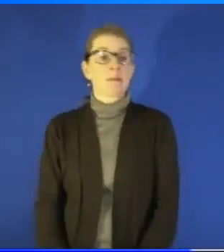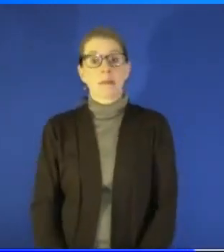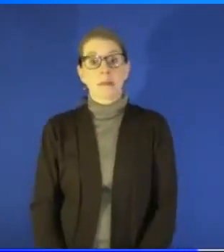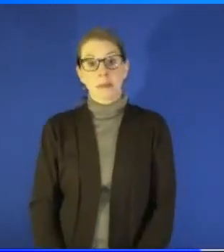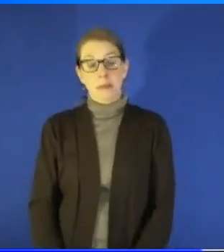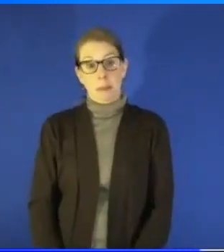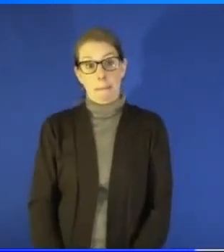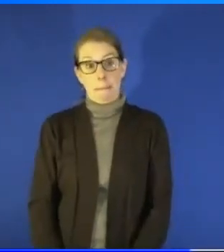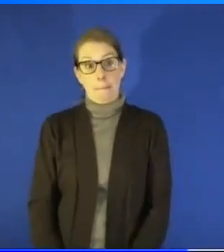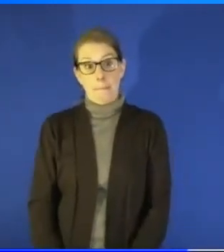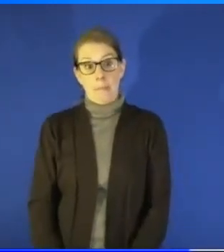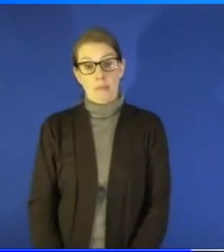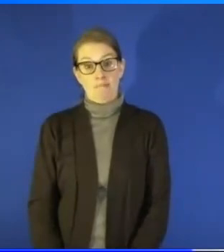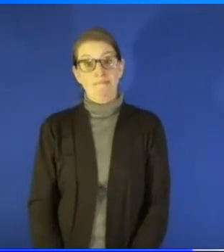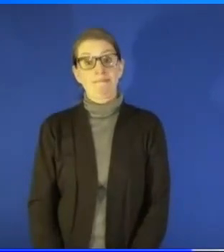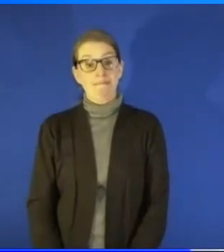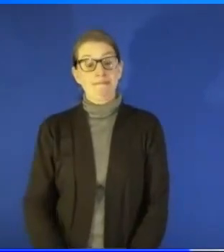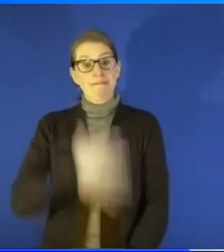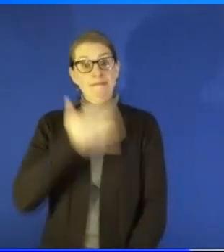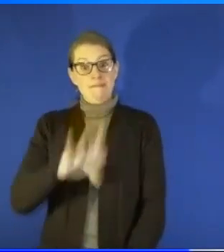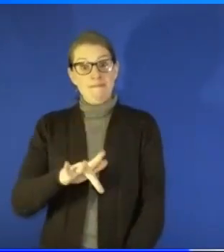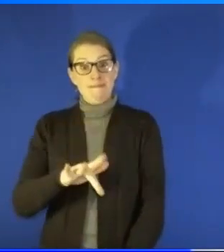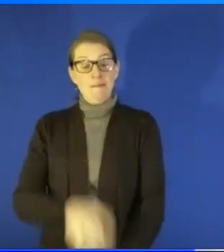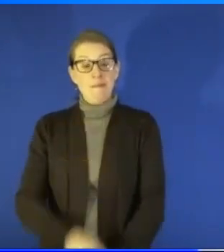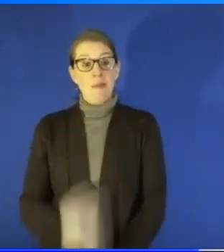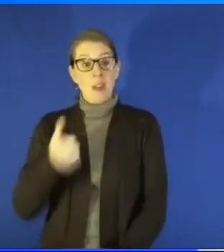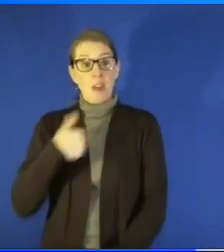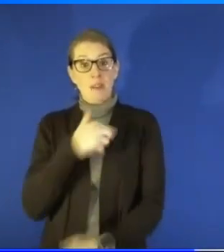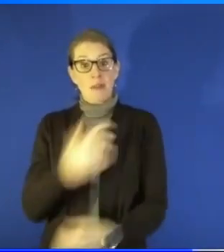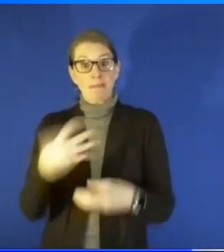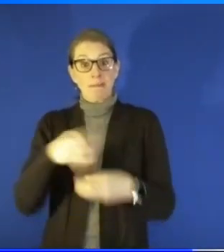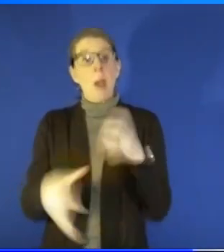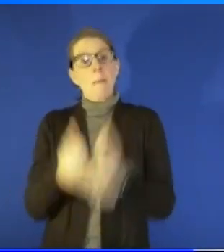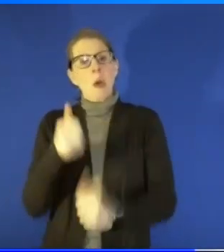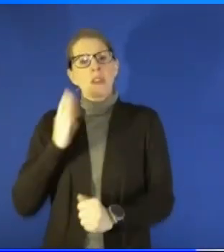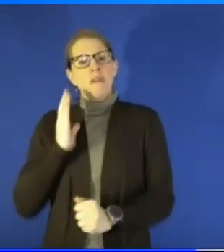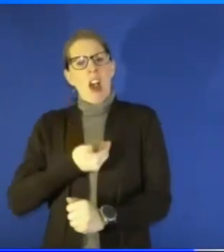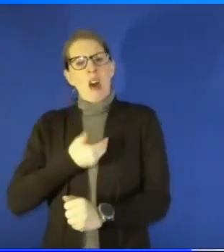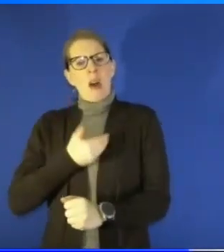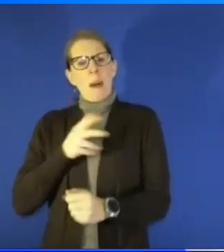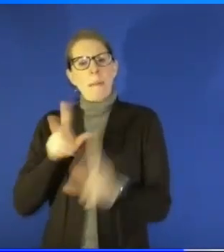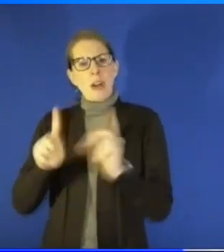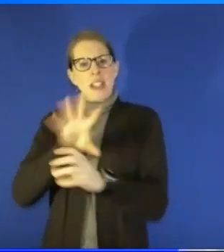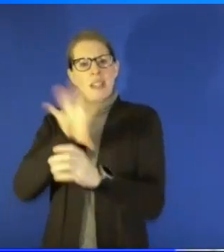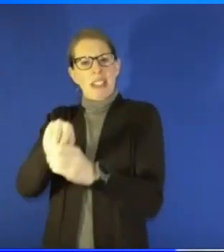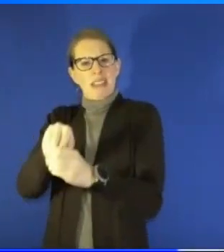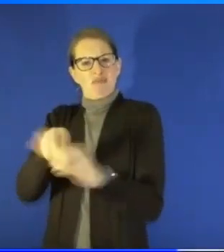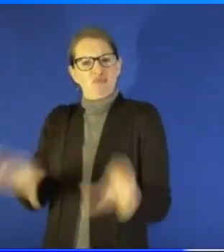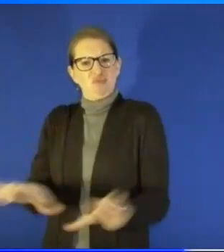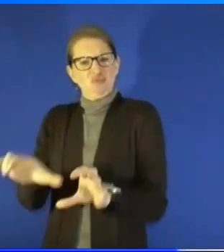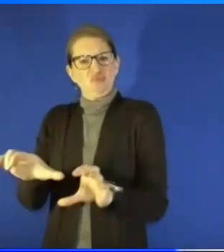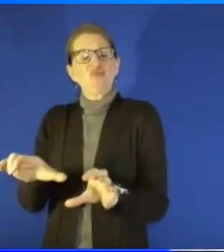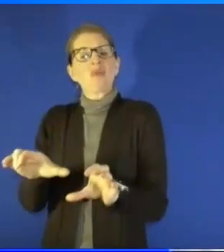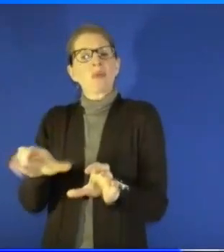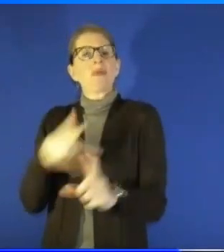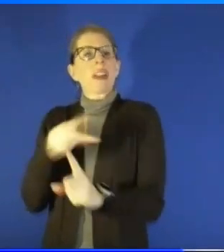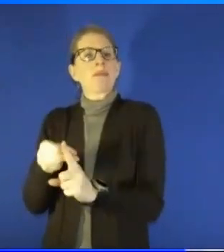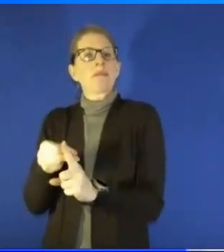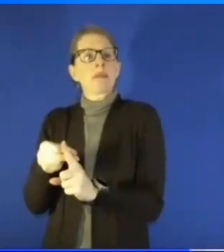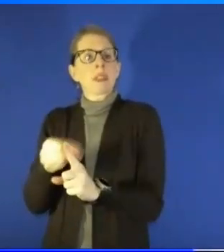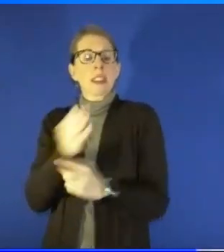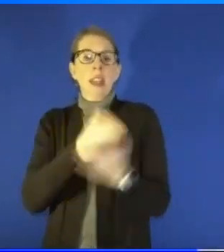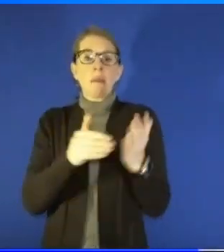Yes. Fortunately, we've enrolled, the majority of our participants have been vaccinated, some with or without the